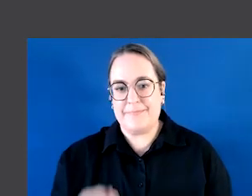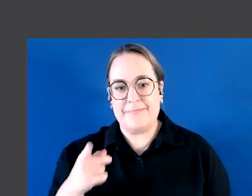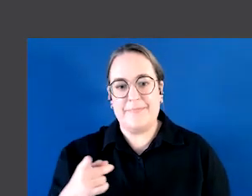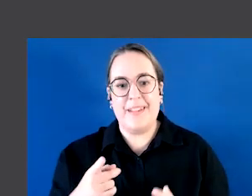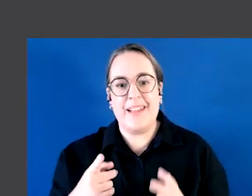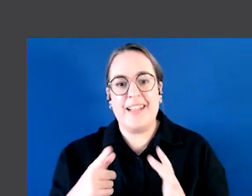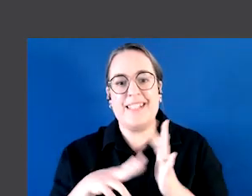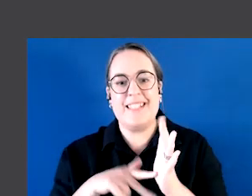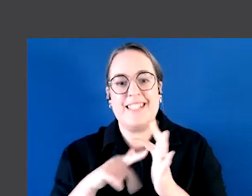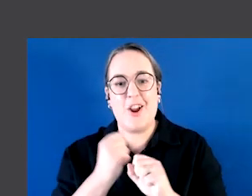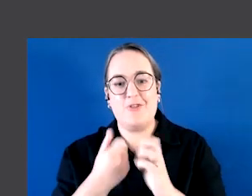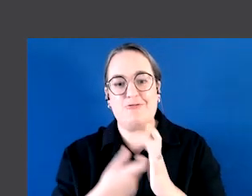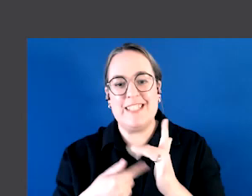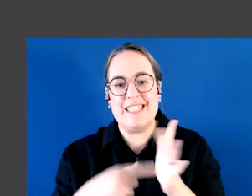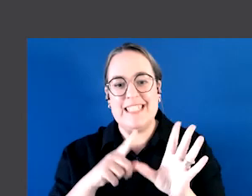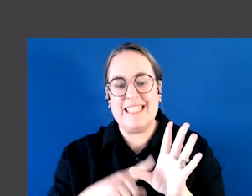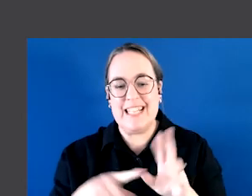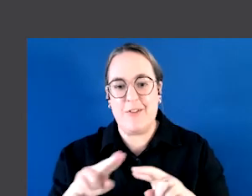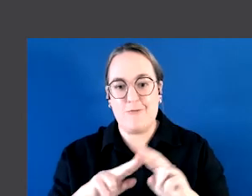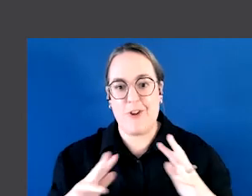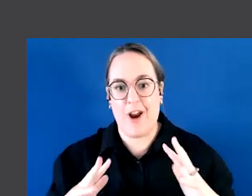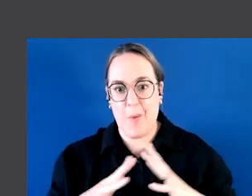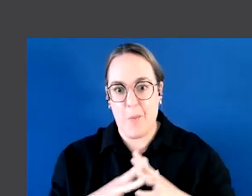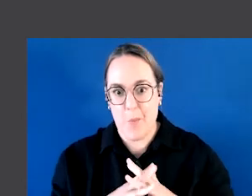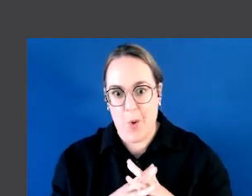The integrity framework, which we'll focus on now,